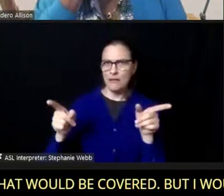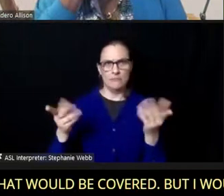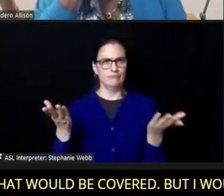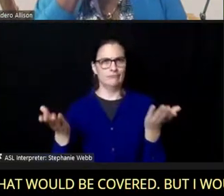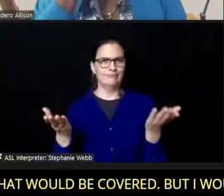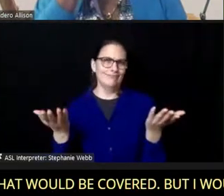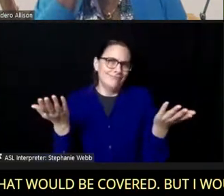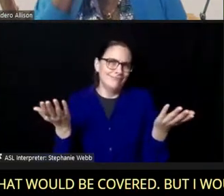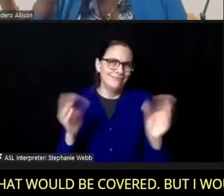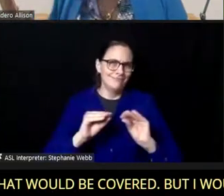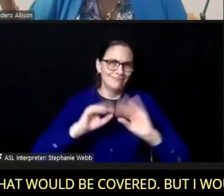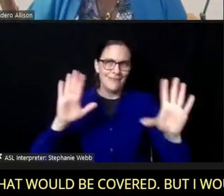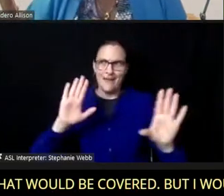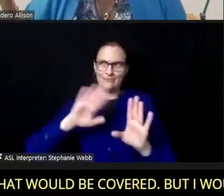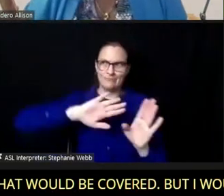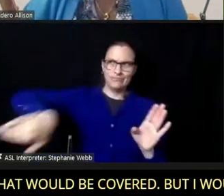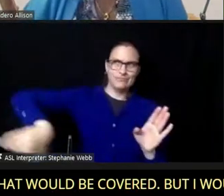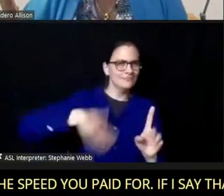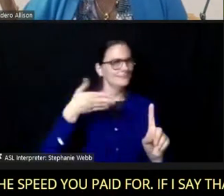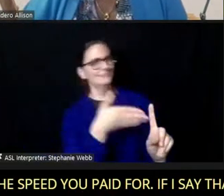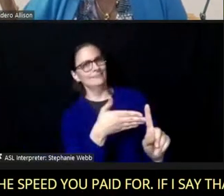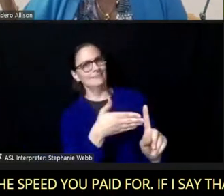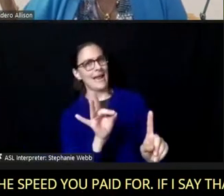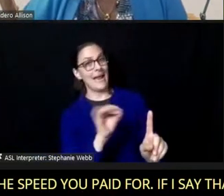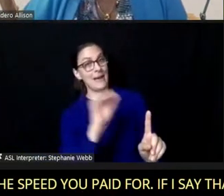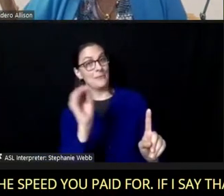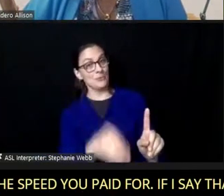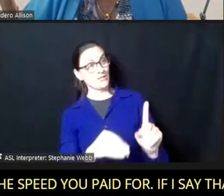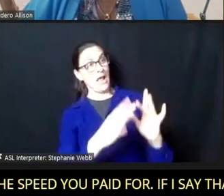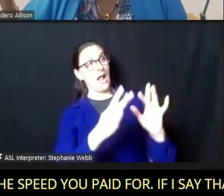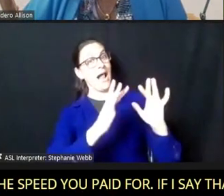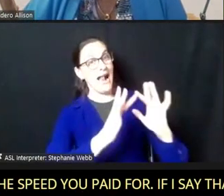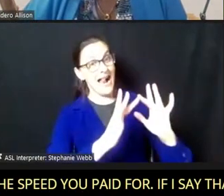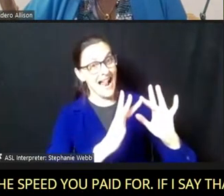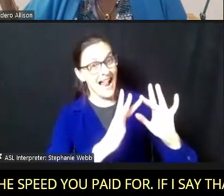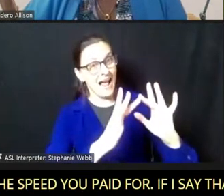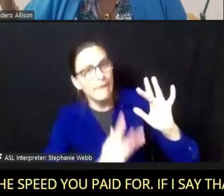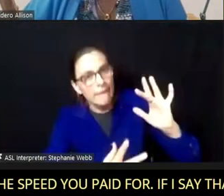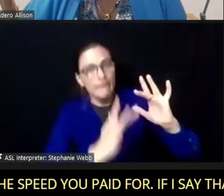The other thing I also thought was that the